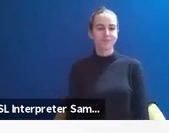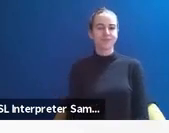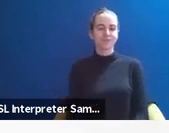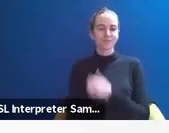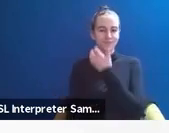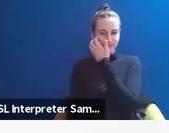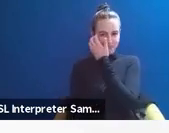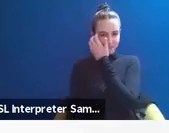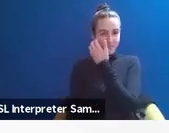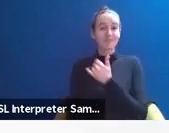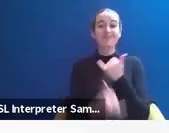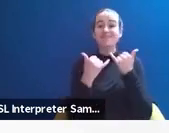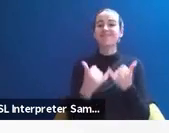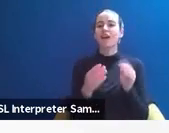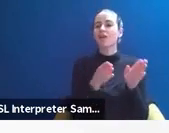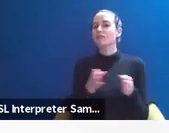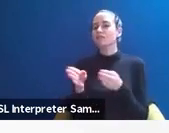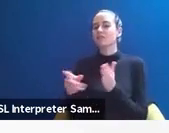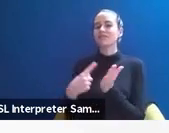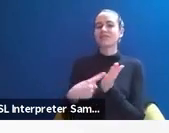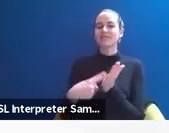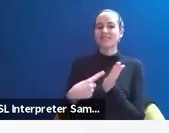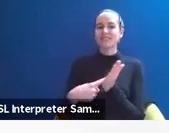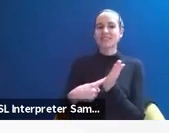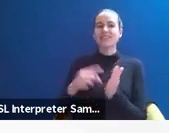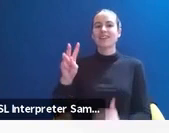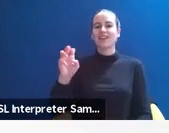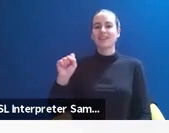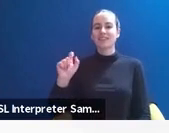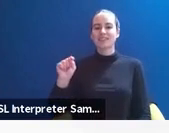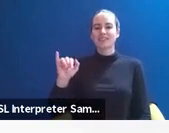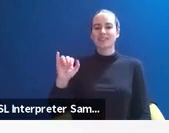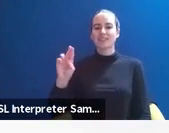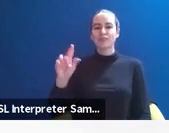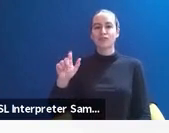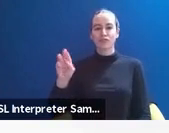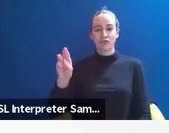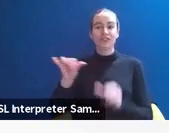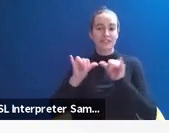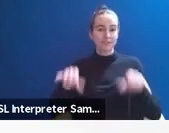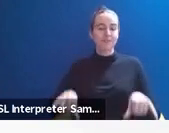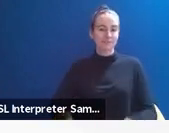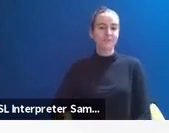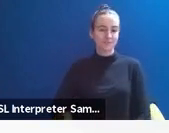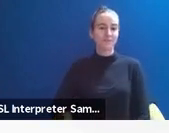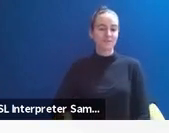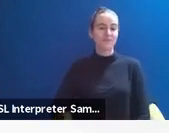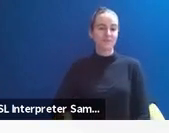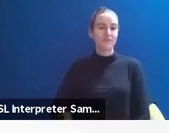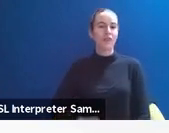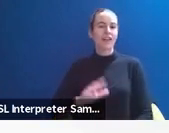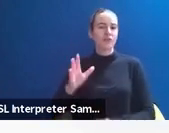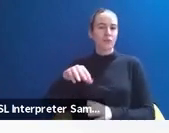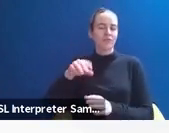So let's switch gears and talk a little bit about the anatomy physiology of the vestibular system. So the other half of the inner ear is the